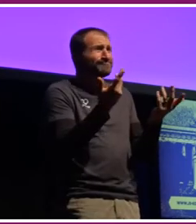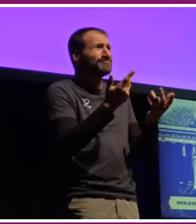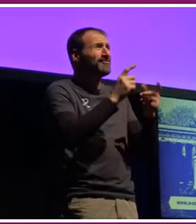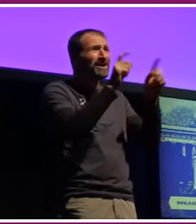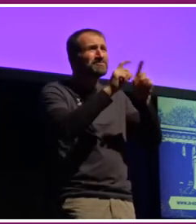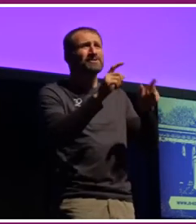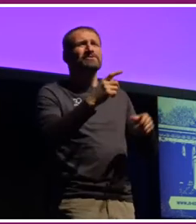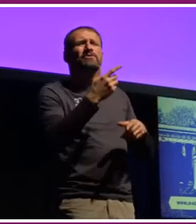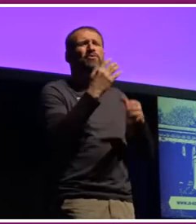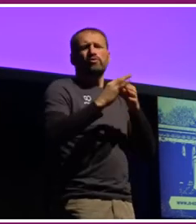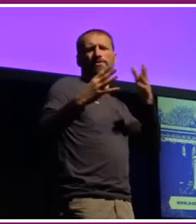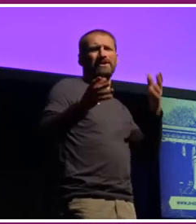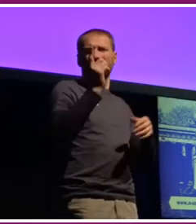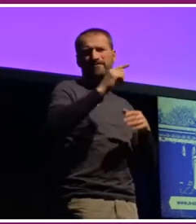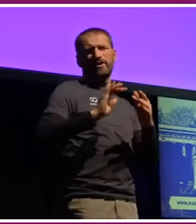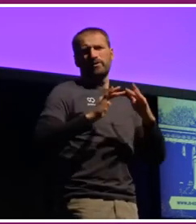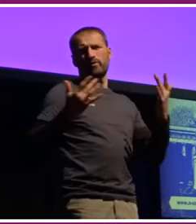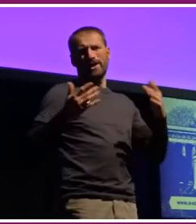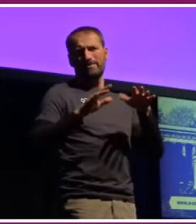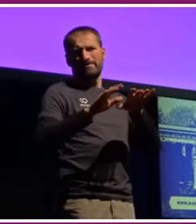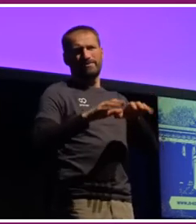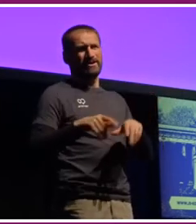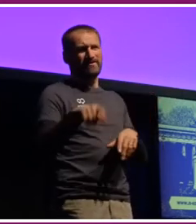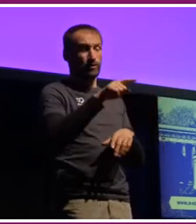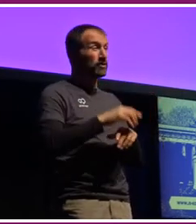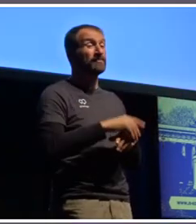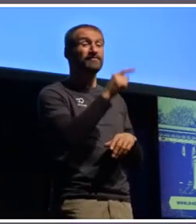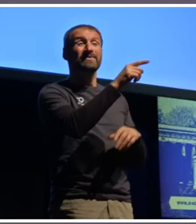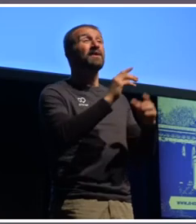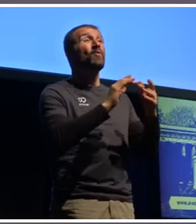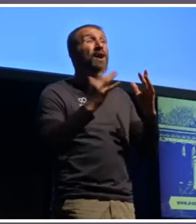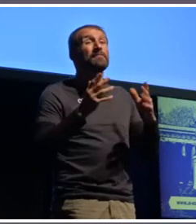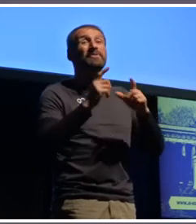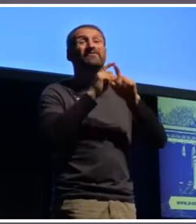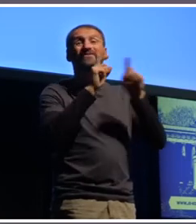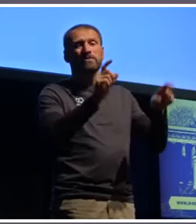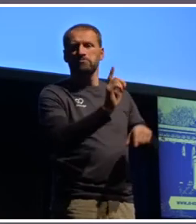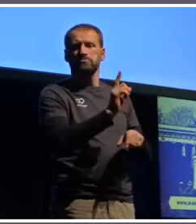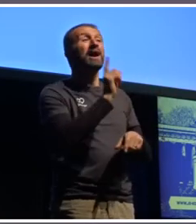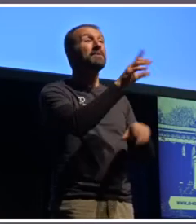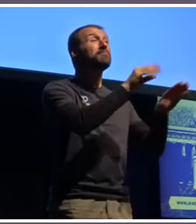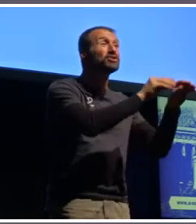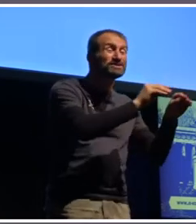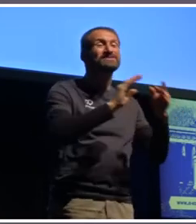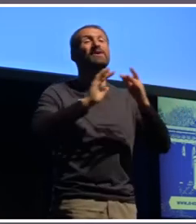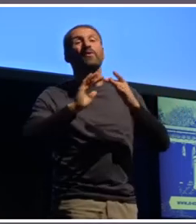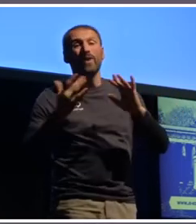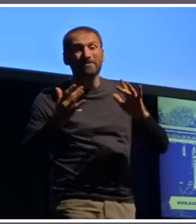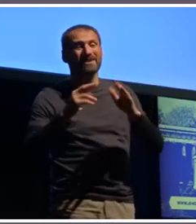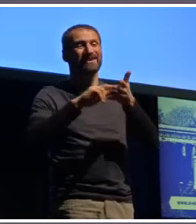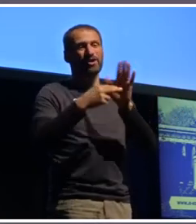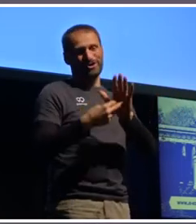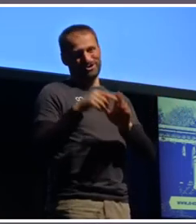So yeah, they may not be web companies, but they do use web technologies. So in turn, WebGL enables the virtual